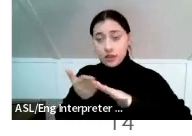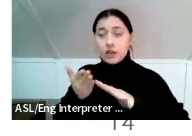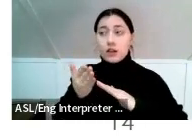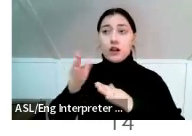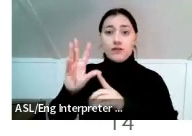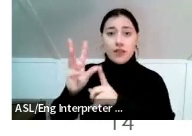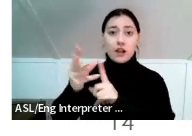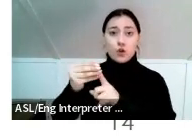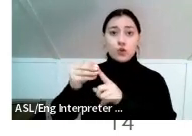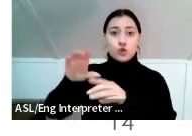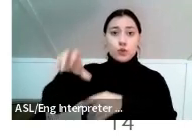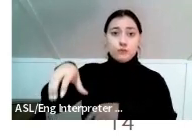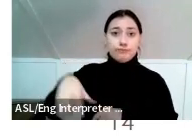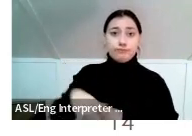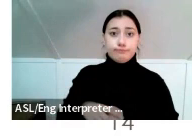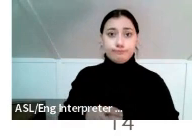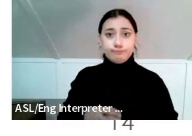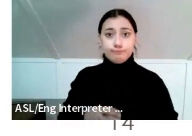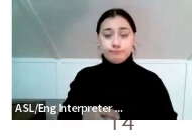entity.